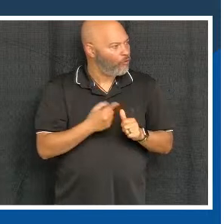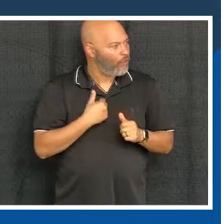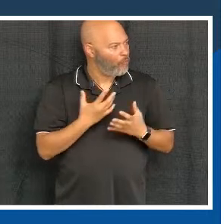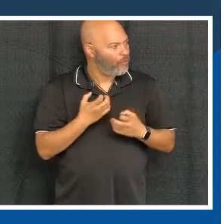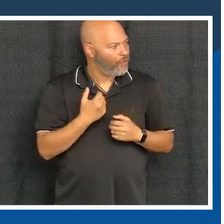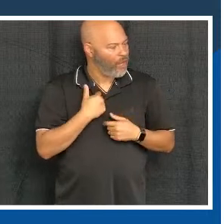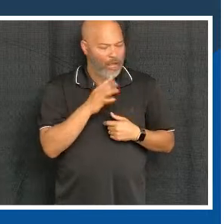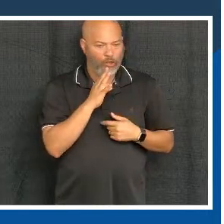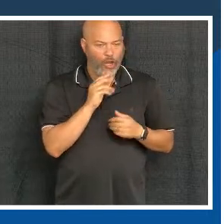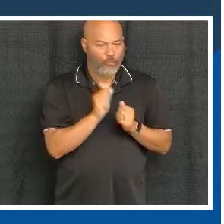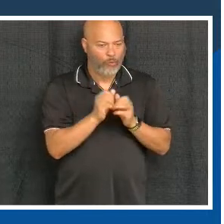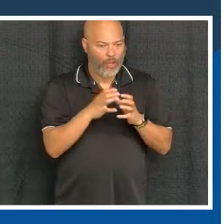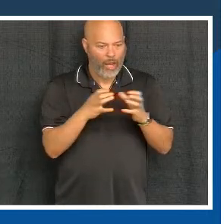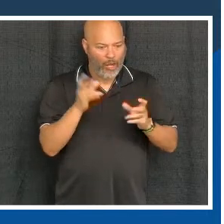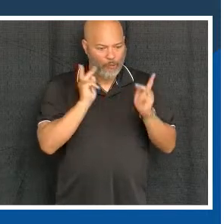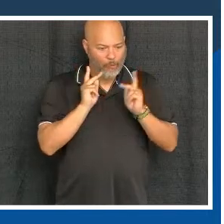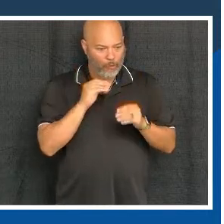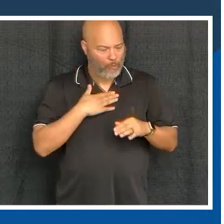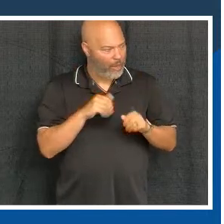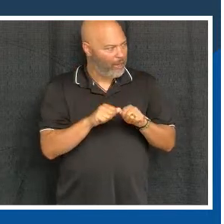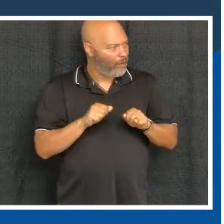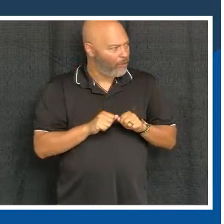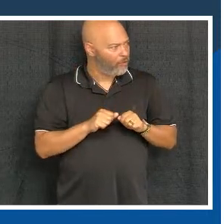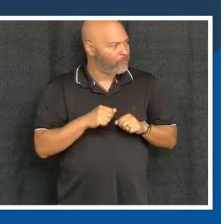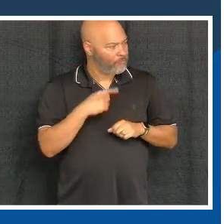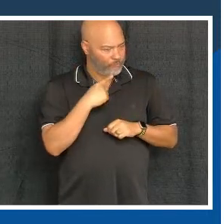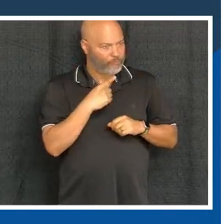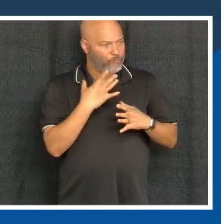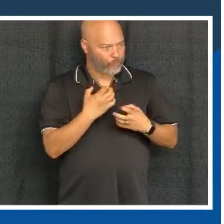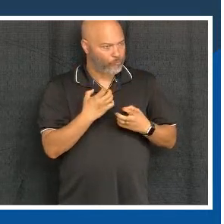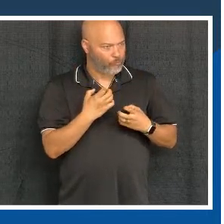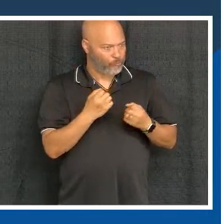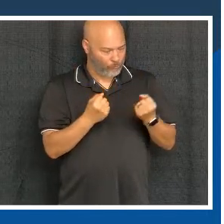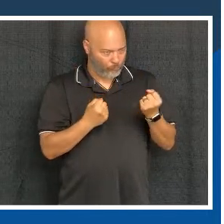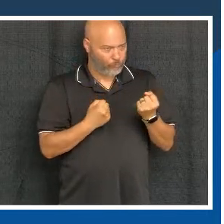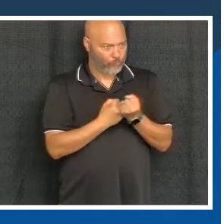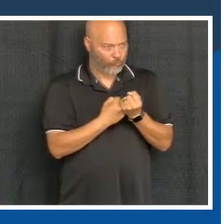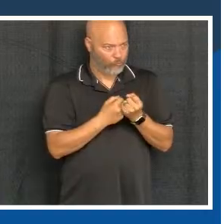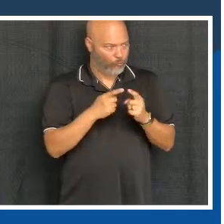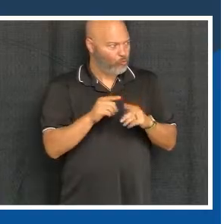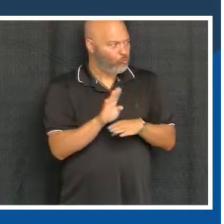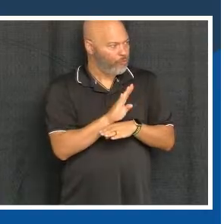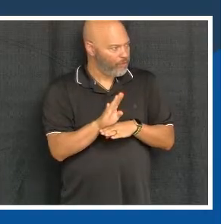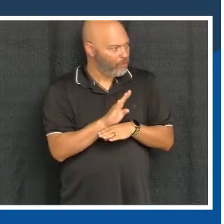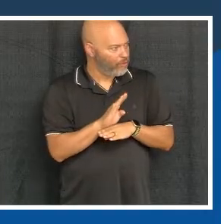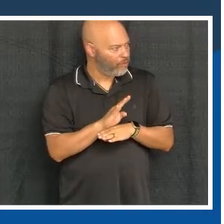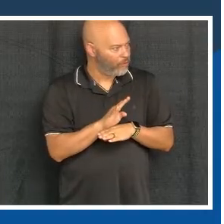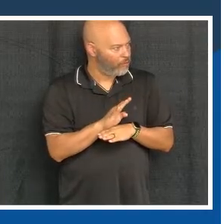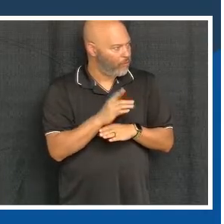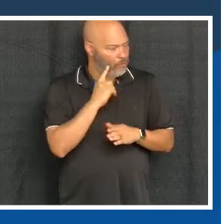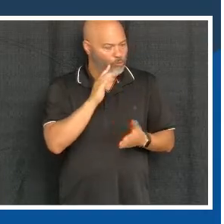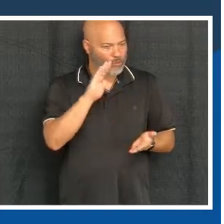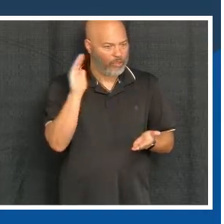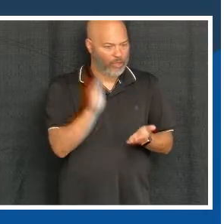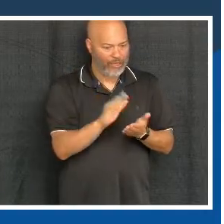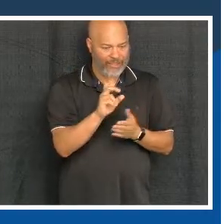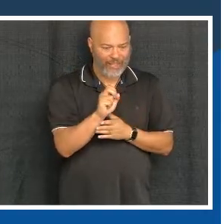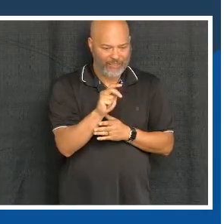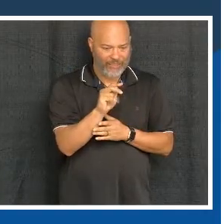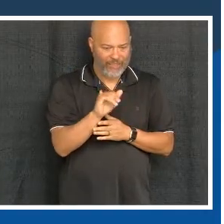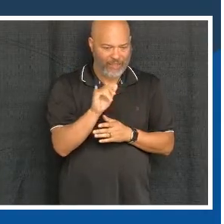I've talked to a lot of the constituents in my area. They are for going from residential to commercial. It'll cut down the density in that